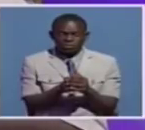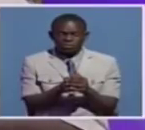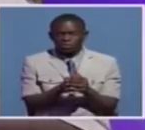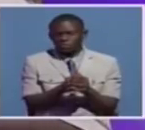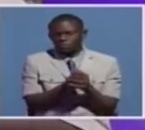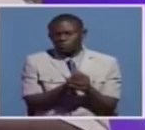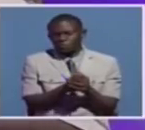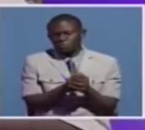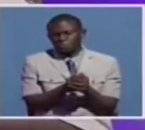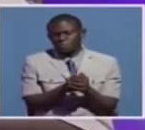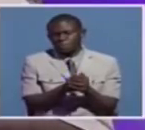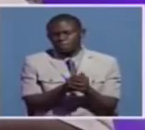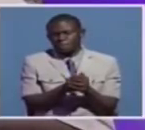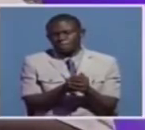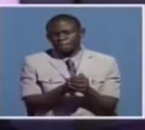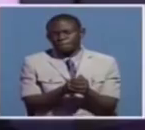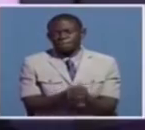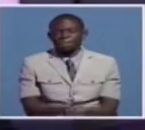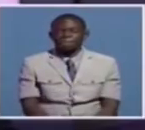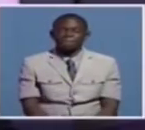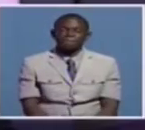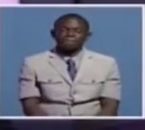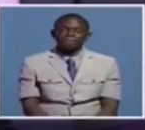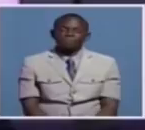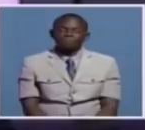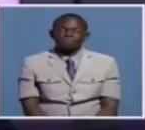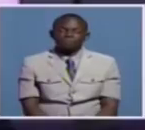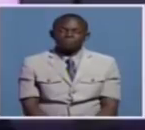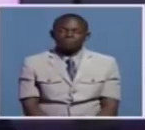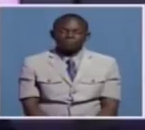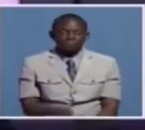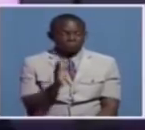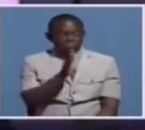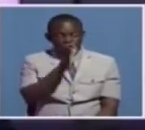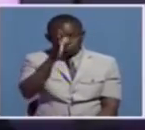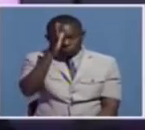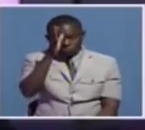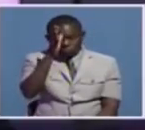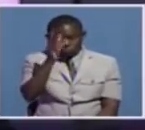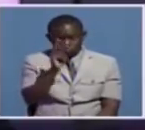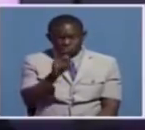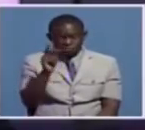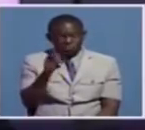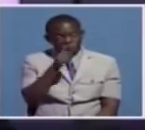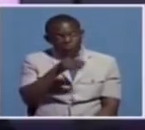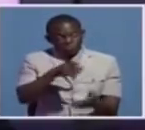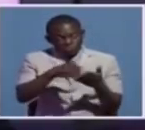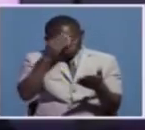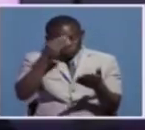word. Now, I know I've asked you what lessons you learned from him, and what lessons can the nation get from him?